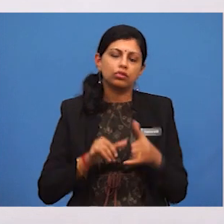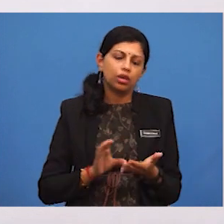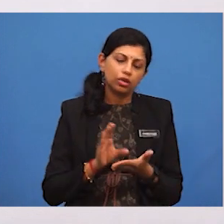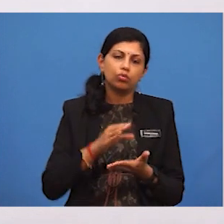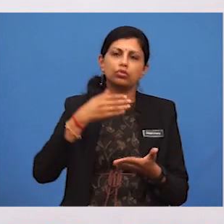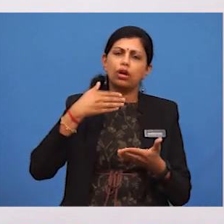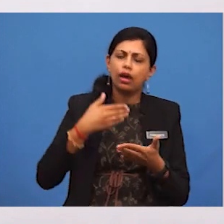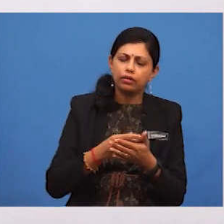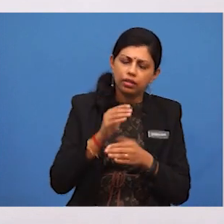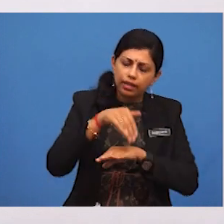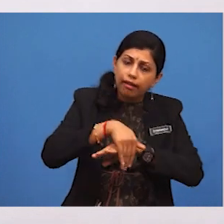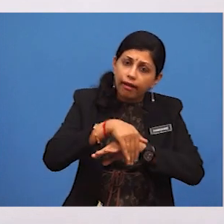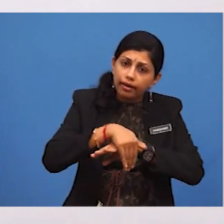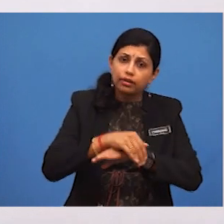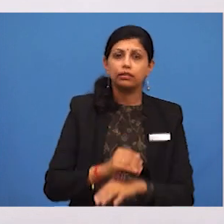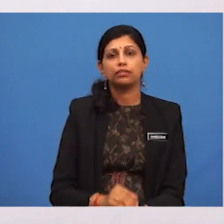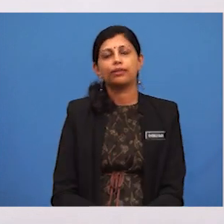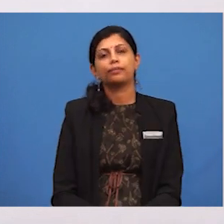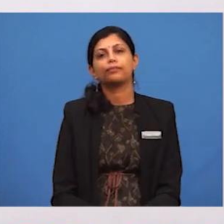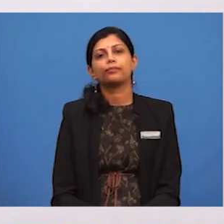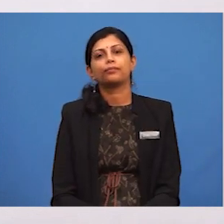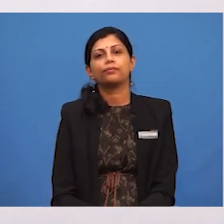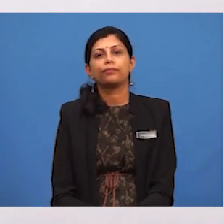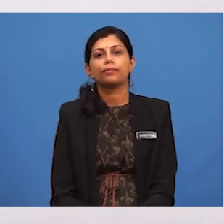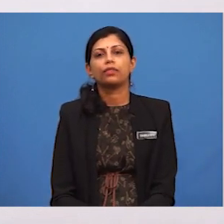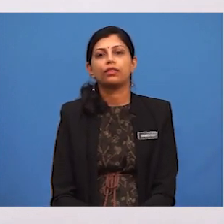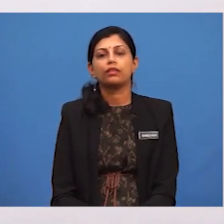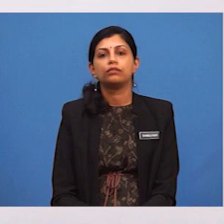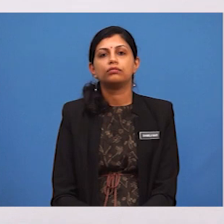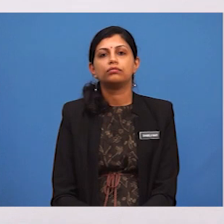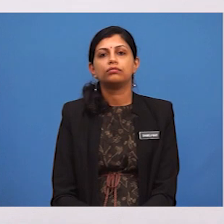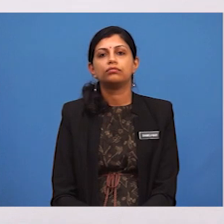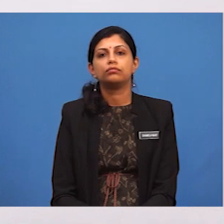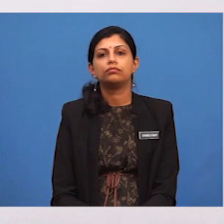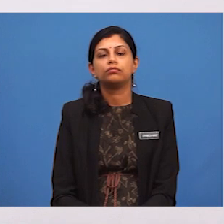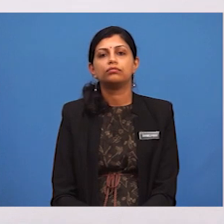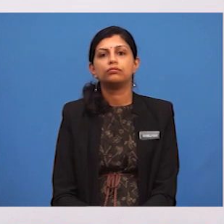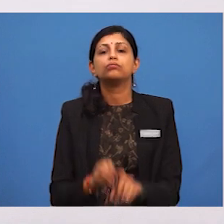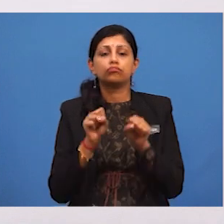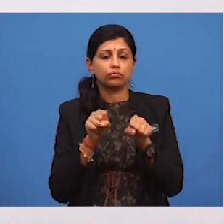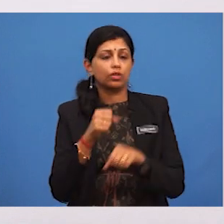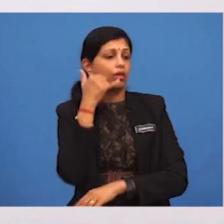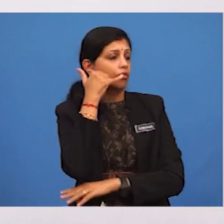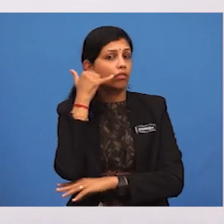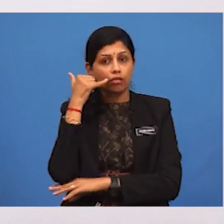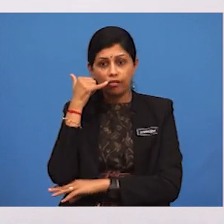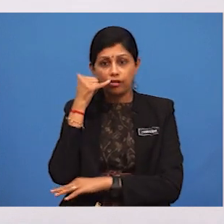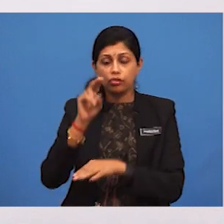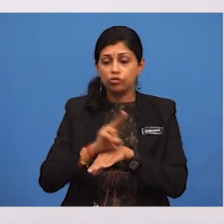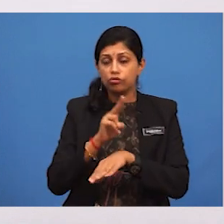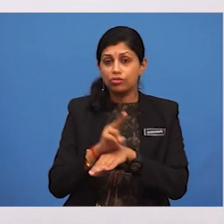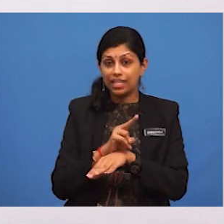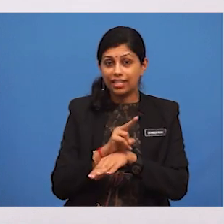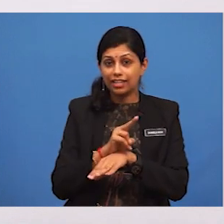night. I also heard that you can still contact family using video calls using a